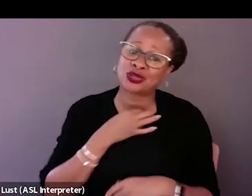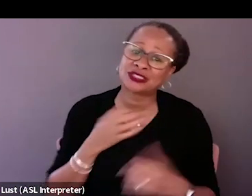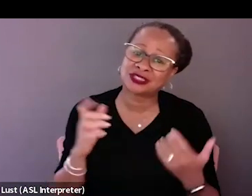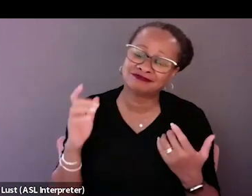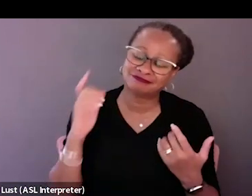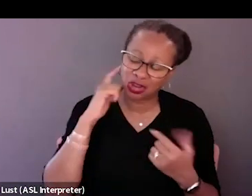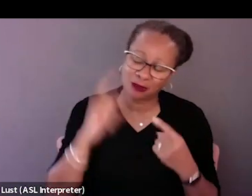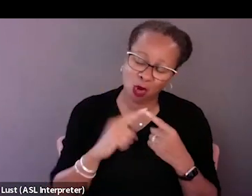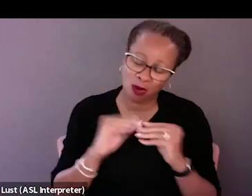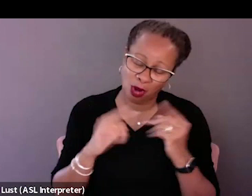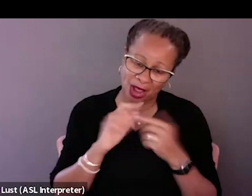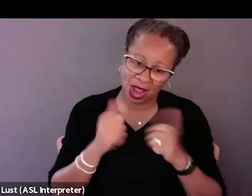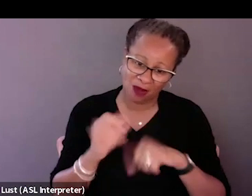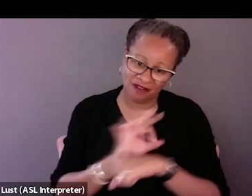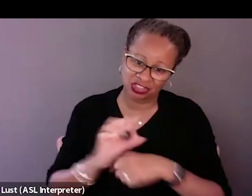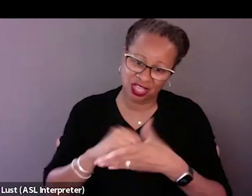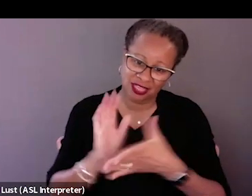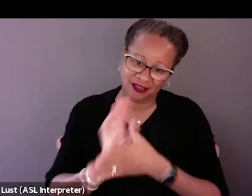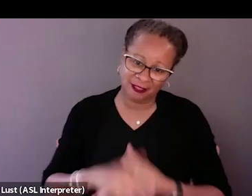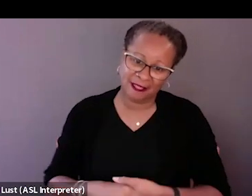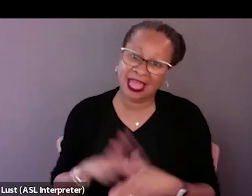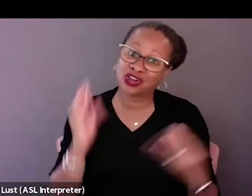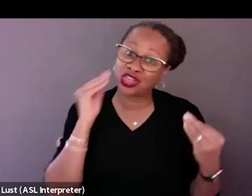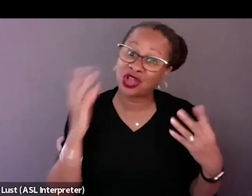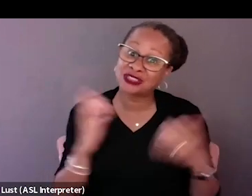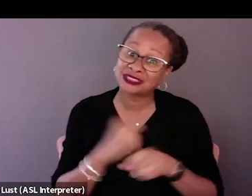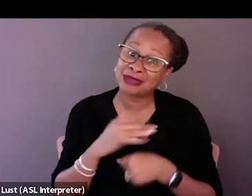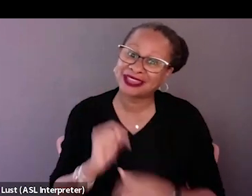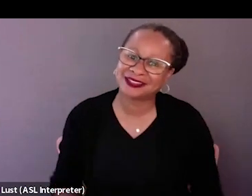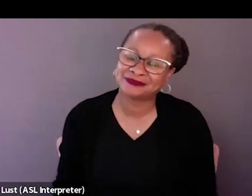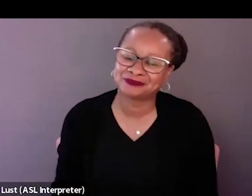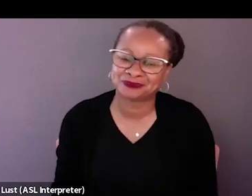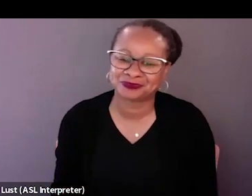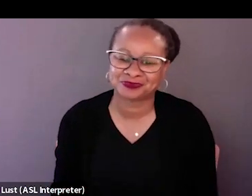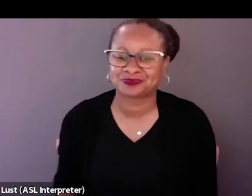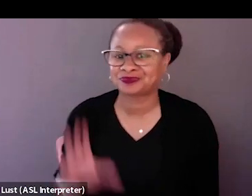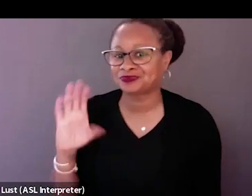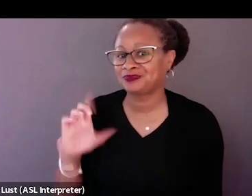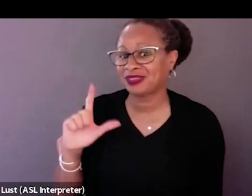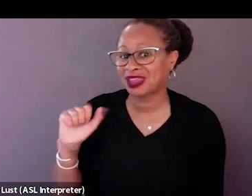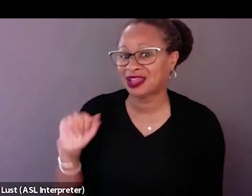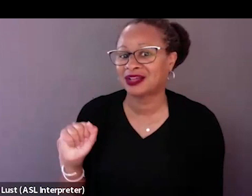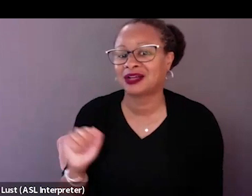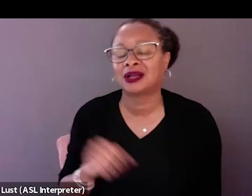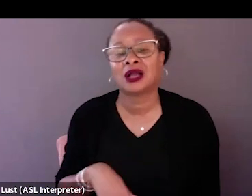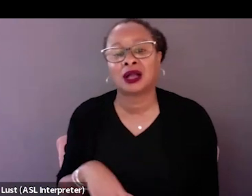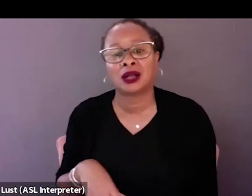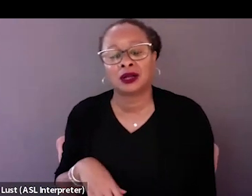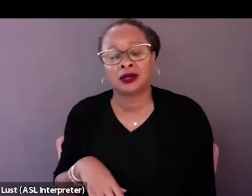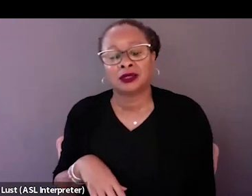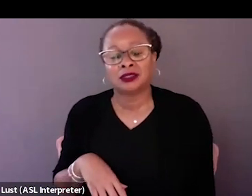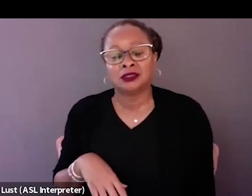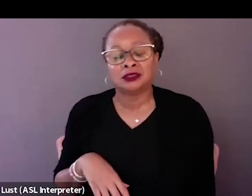about how that functions in the film and your thoughts in making it. Yeah, I mean, I think nostalgia is it's like